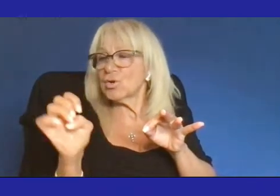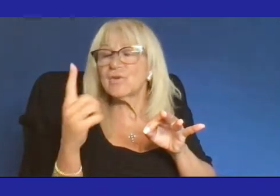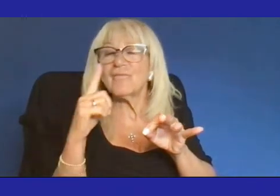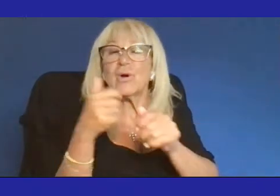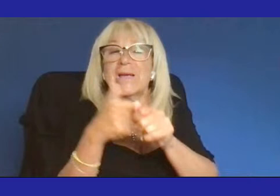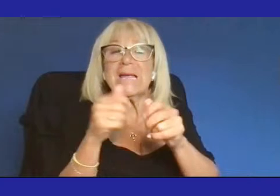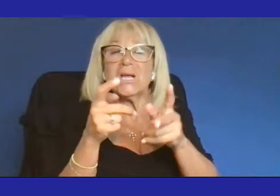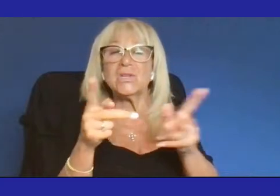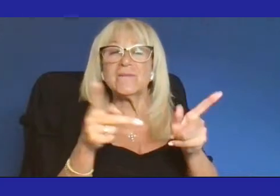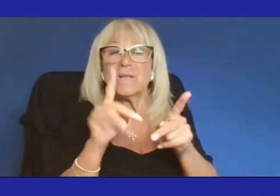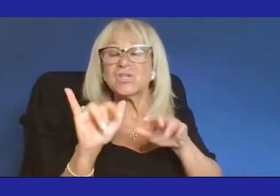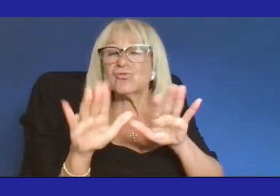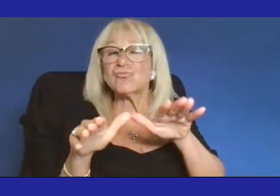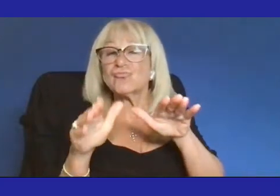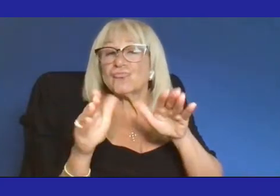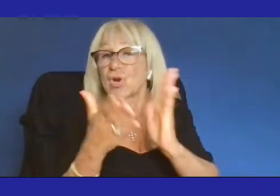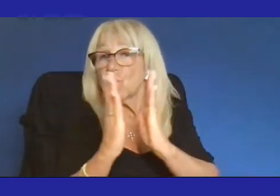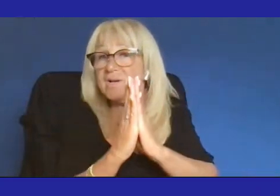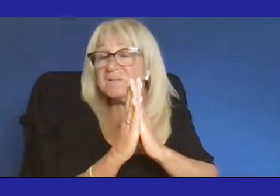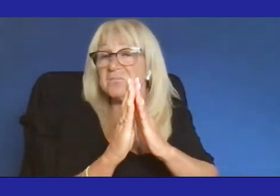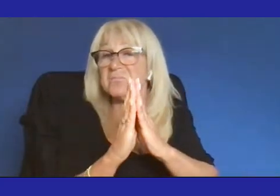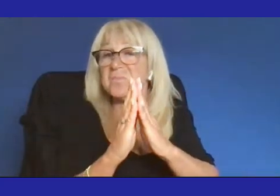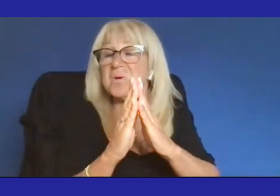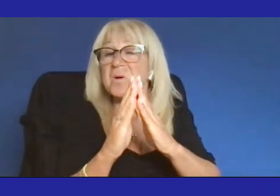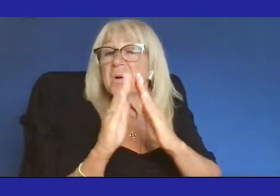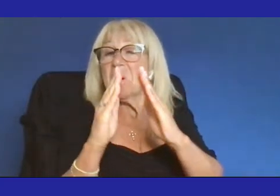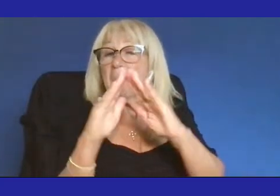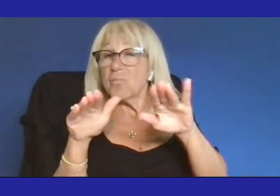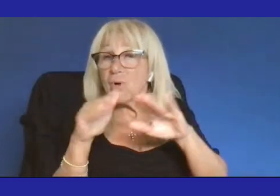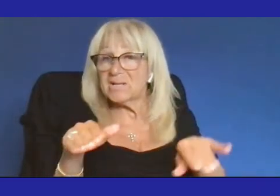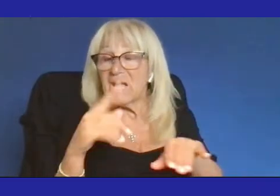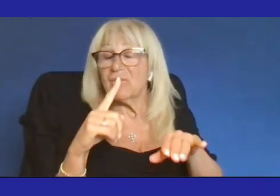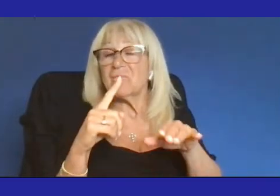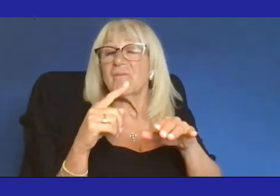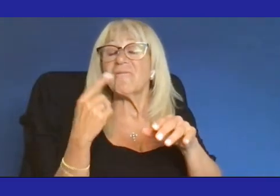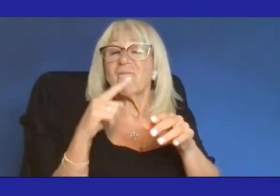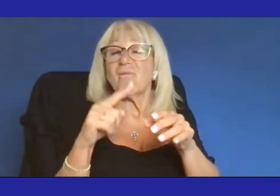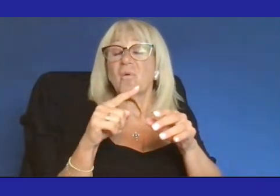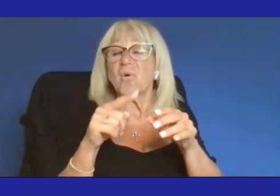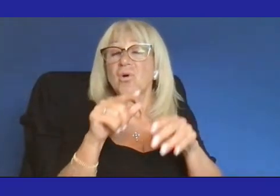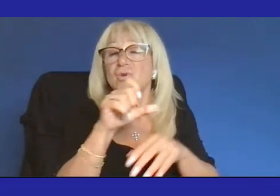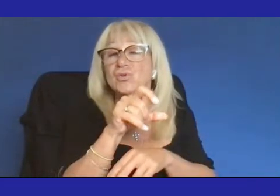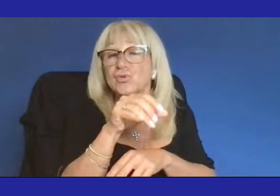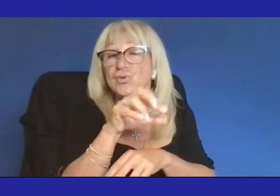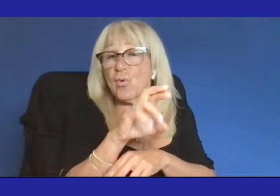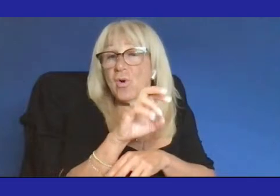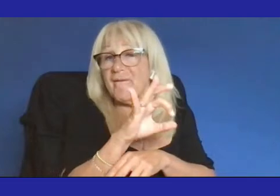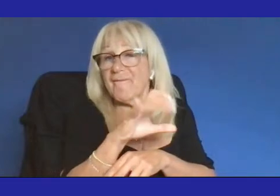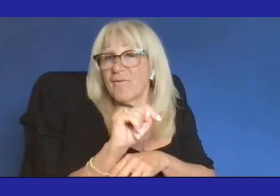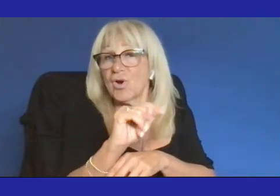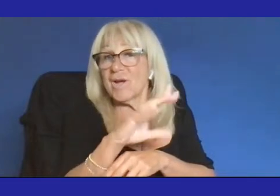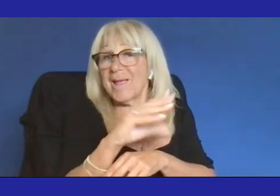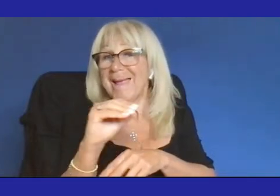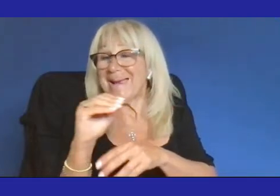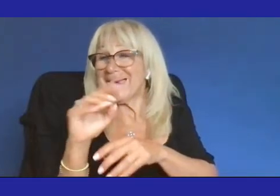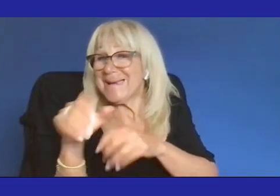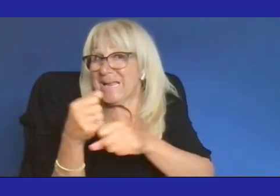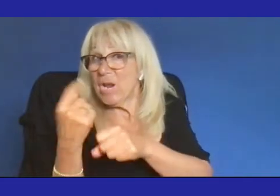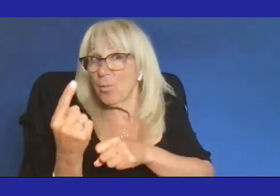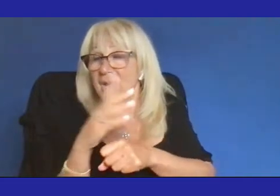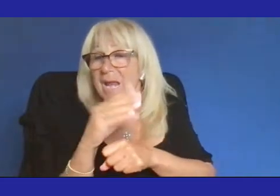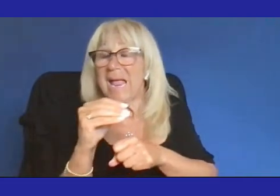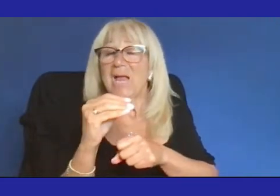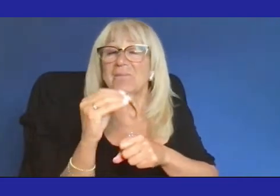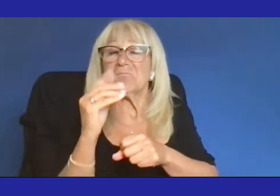requested, the breakdown of the dollar amount per square foot, and the cost of year 1, along with what it looks like over 5